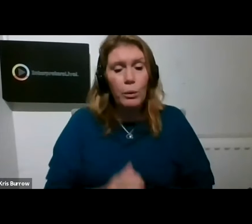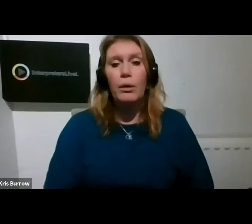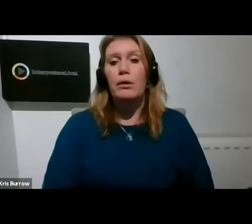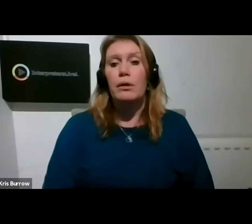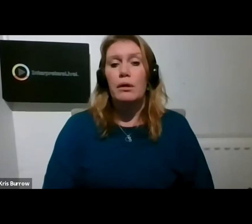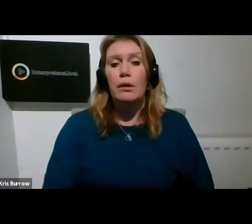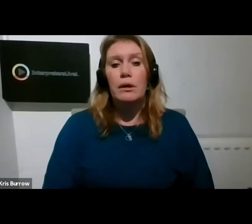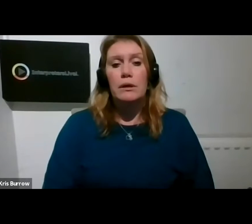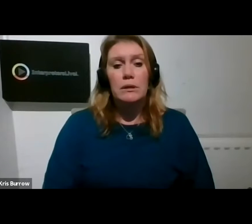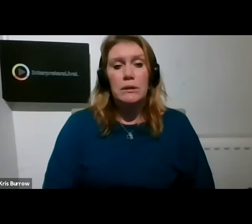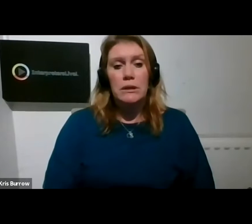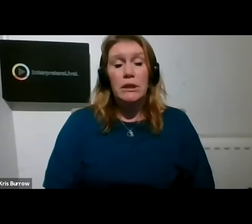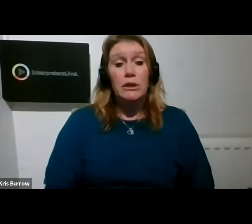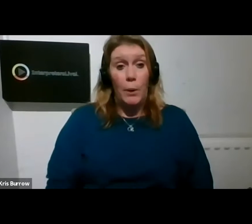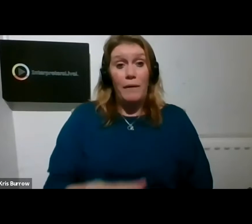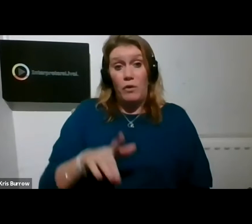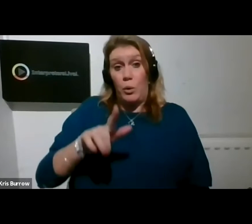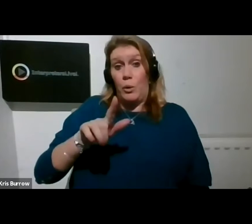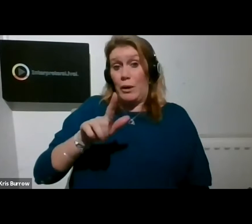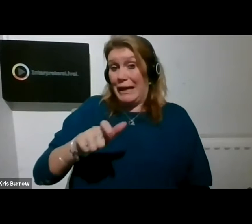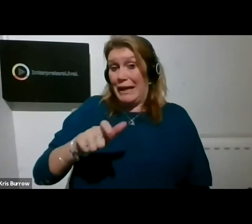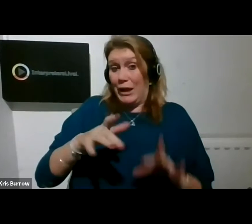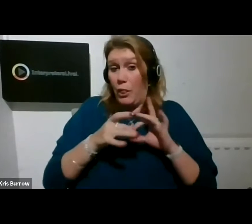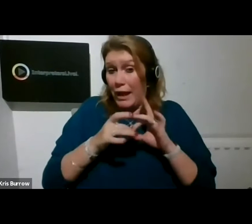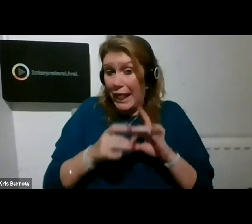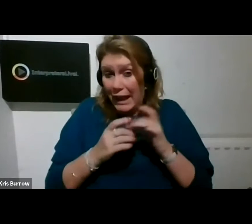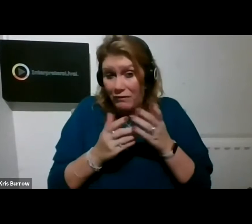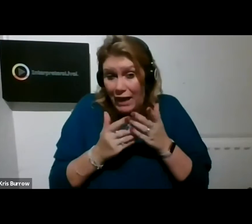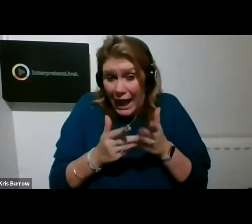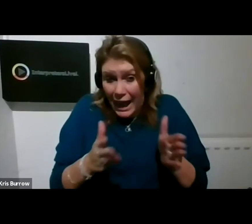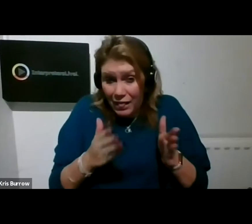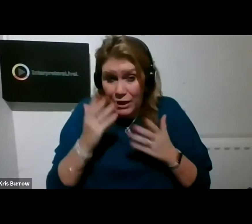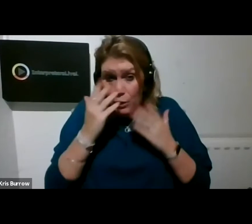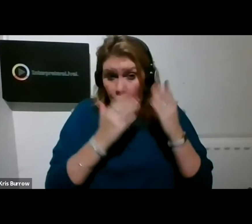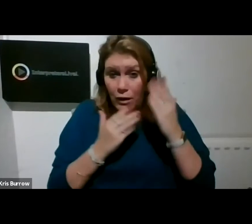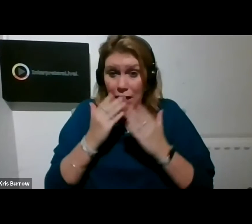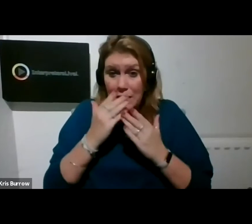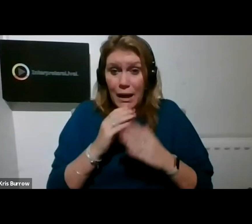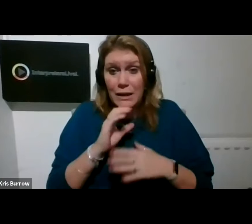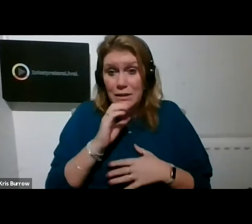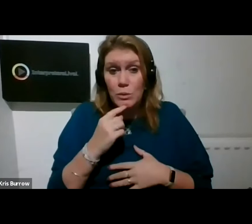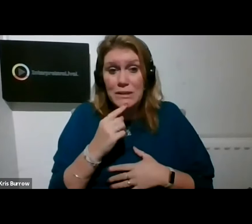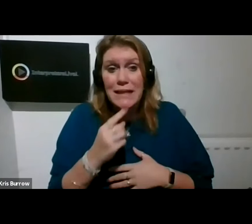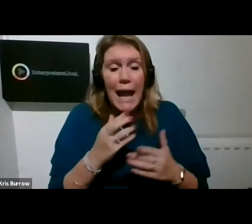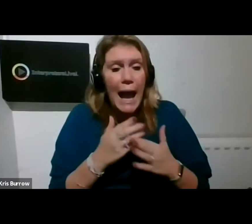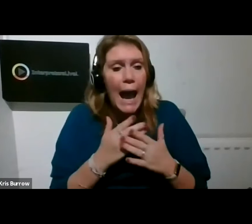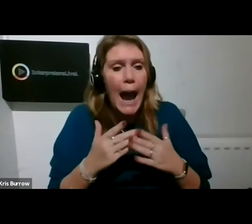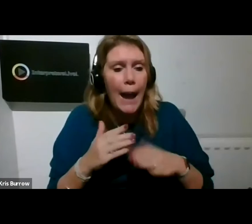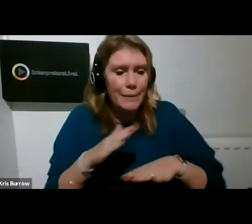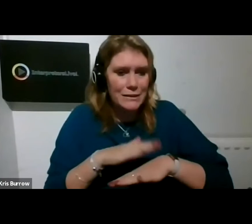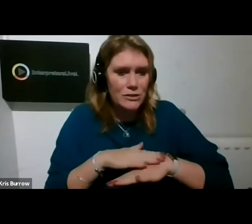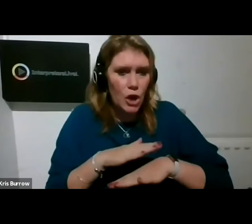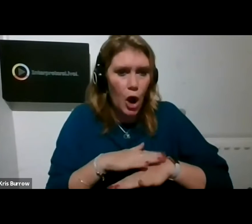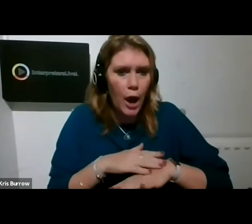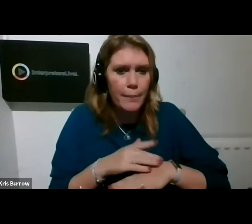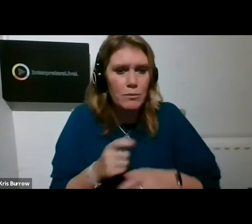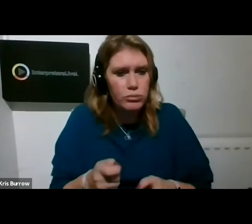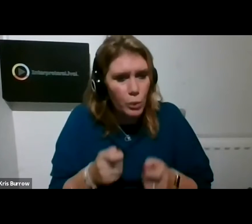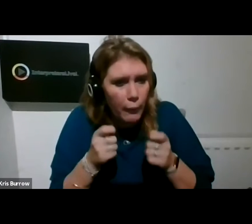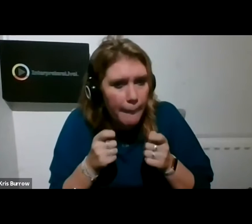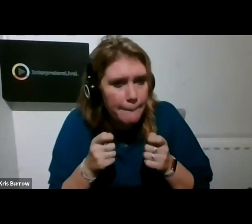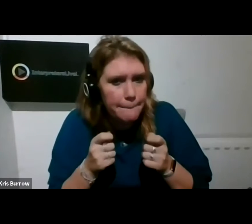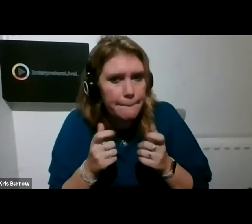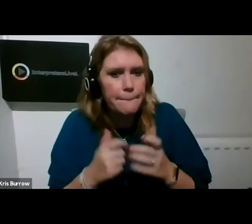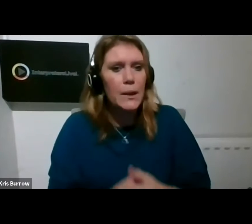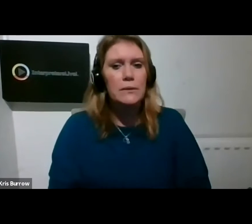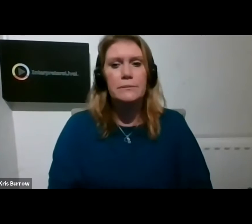If you click on the link, if there's anything you're worried about, it will tell you how many times it's mentioned and when it comes up. But